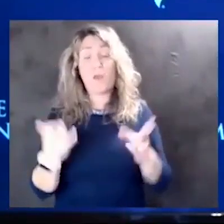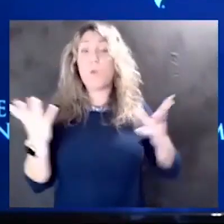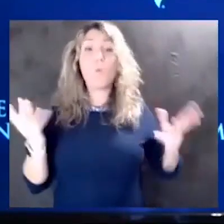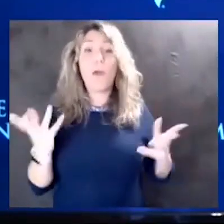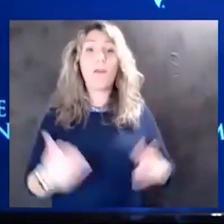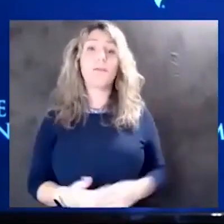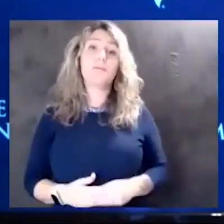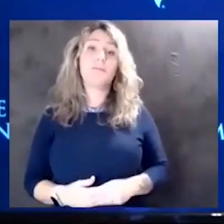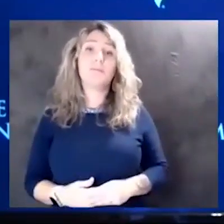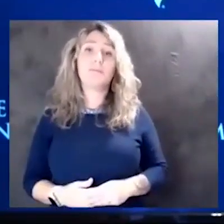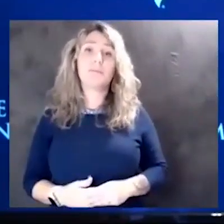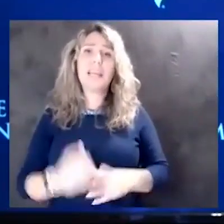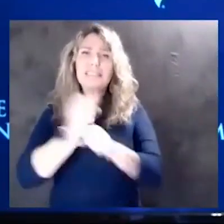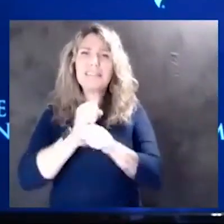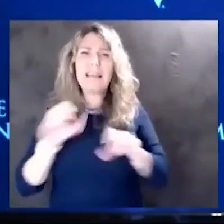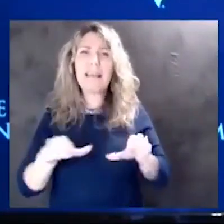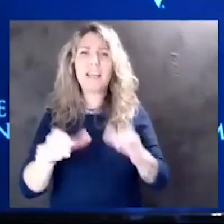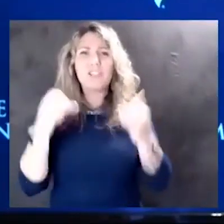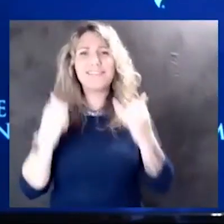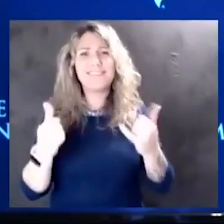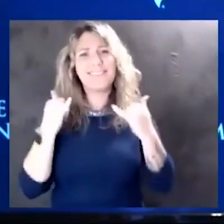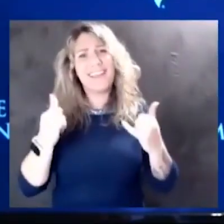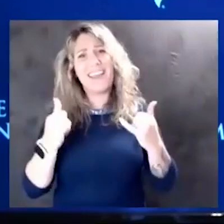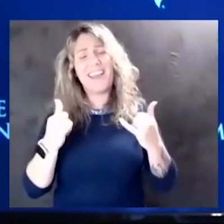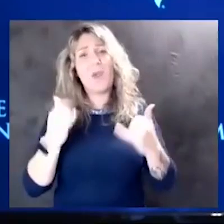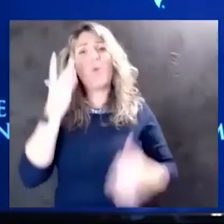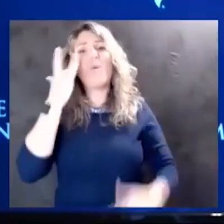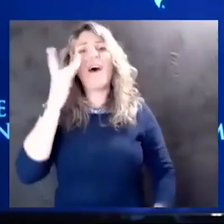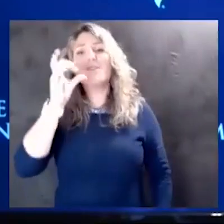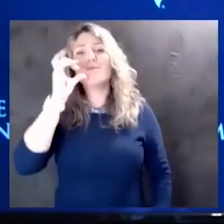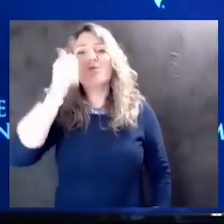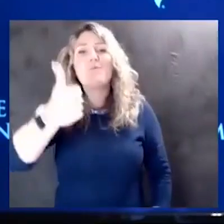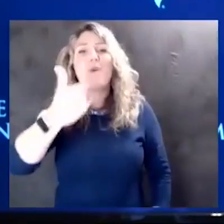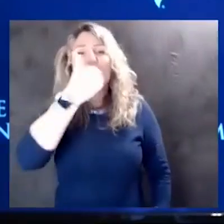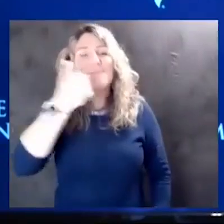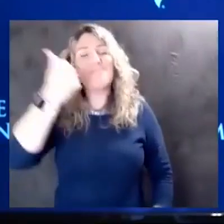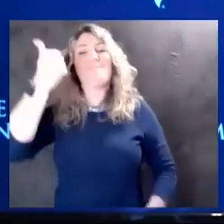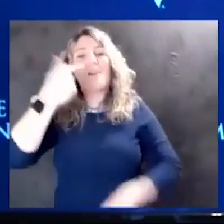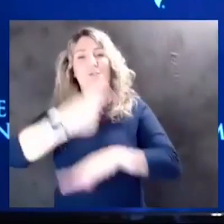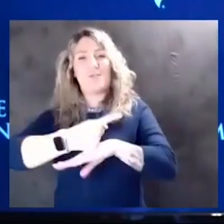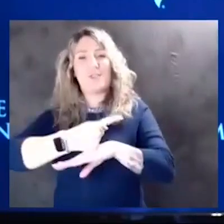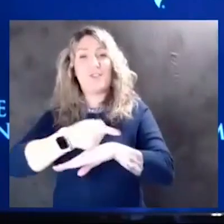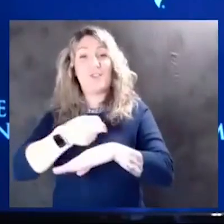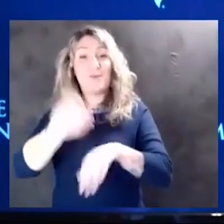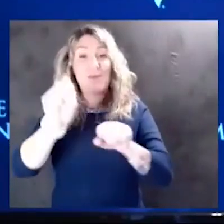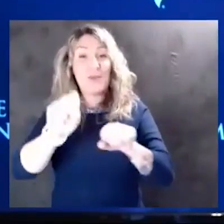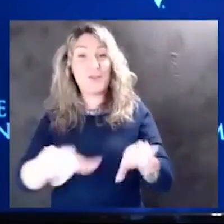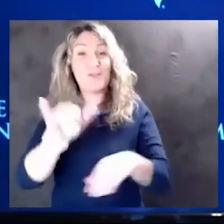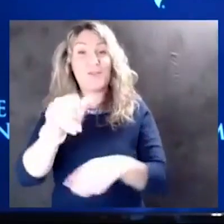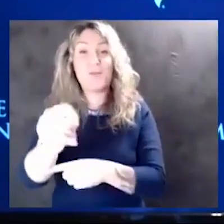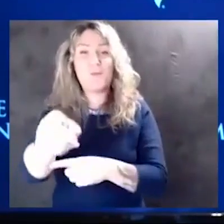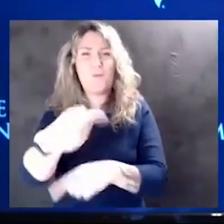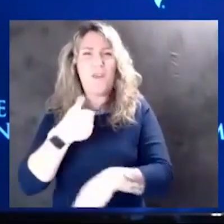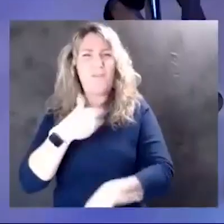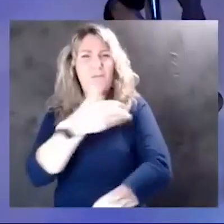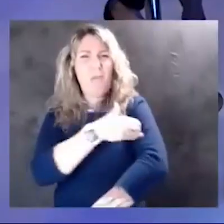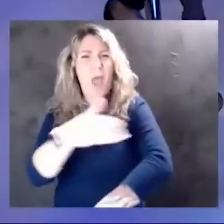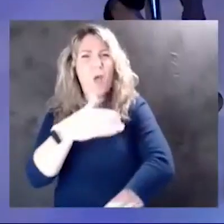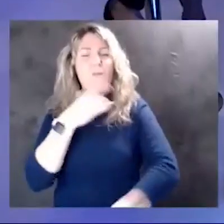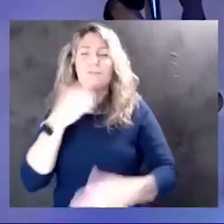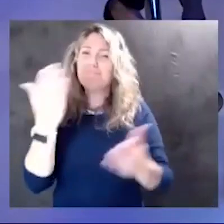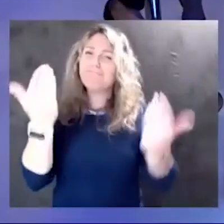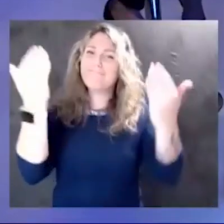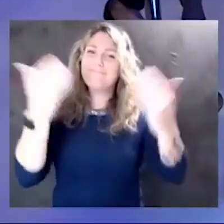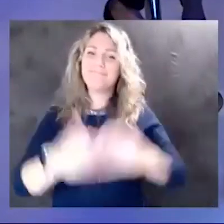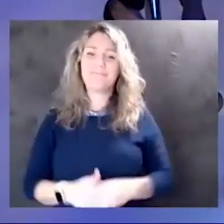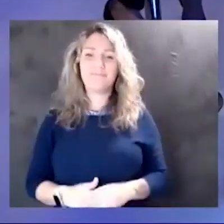action today so that tomorrow is a better day. You can do it. You have the power. Let's go. I'm going to talk about